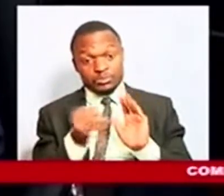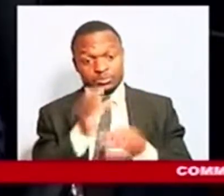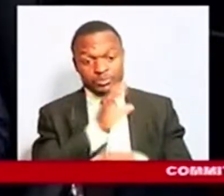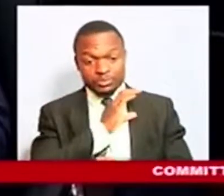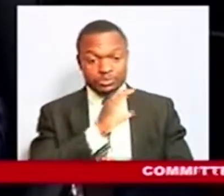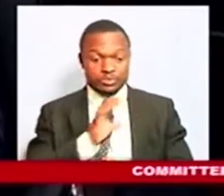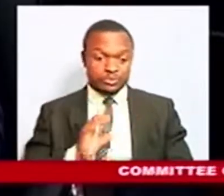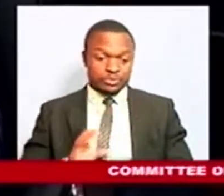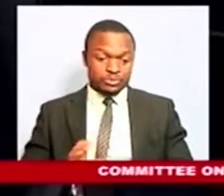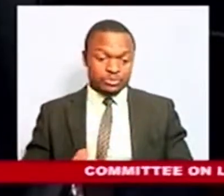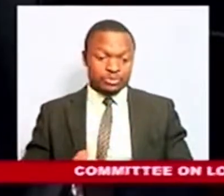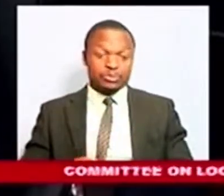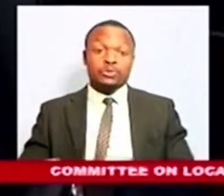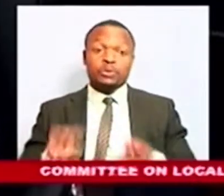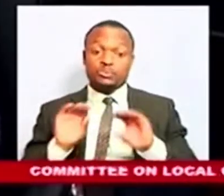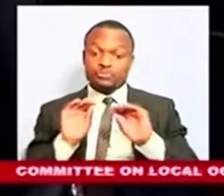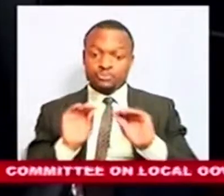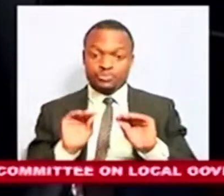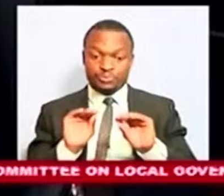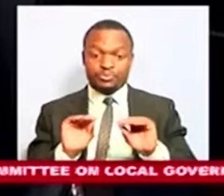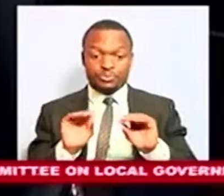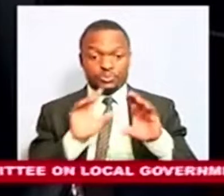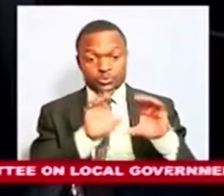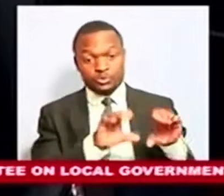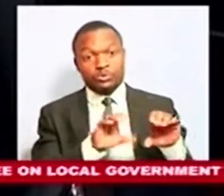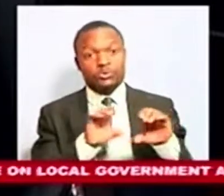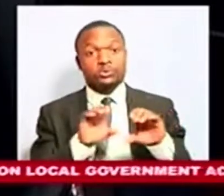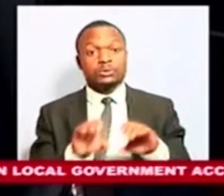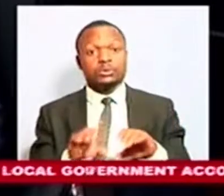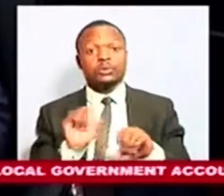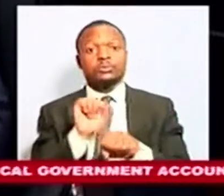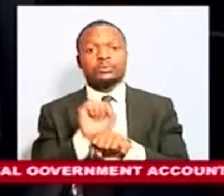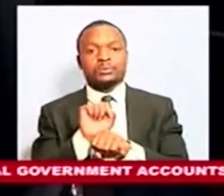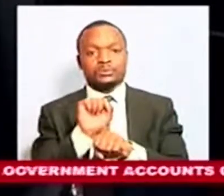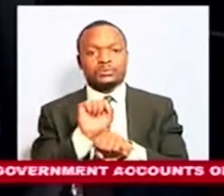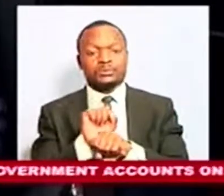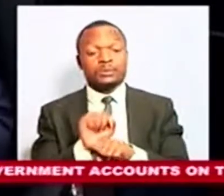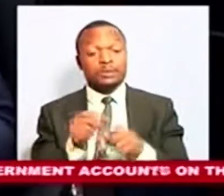contractor was instructed to undertake the works.